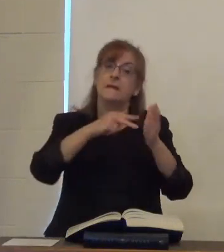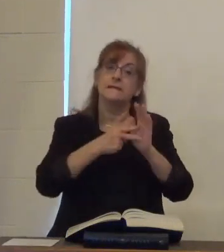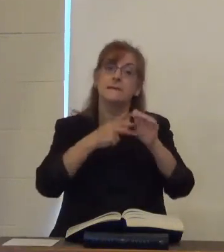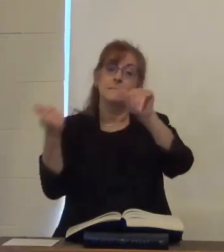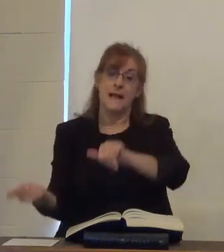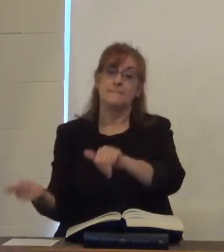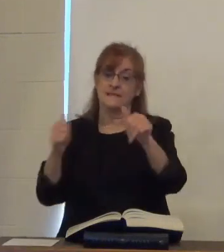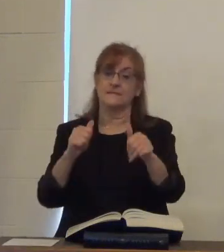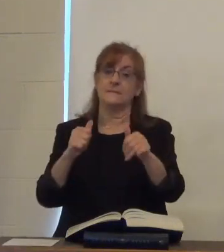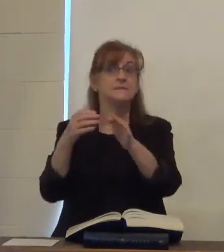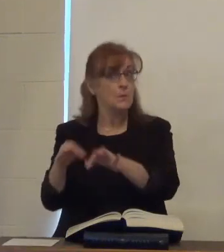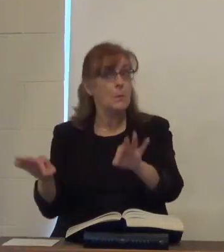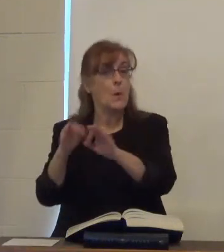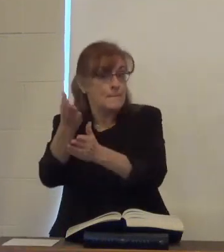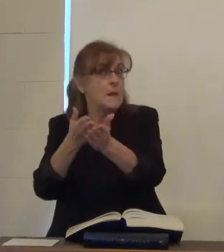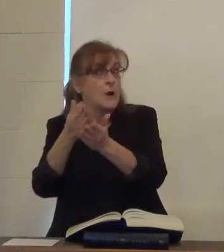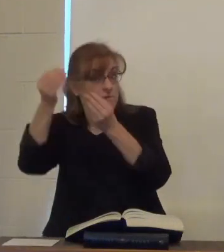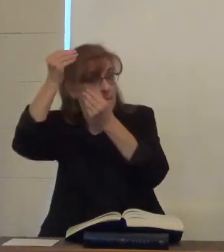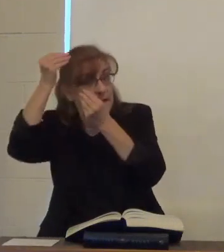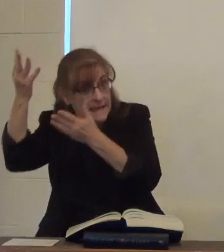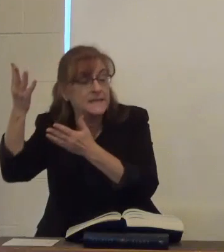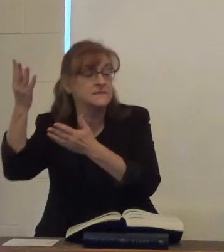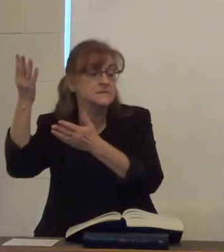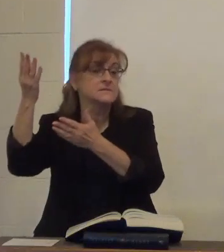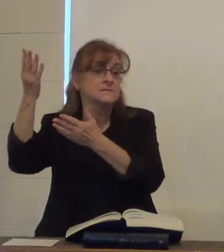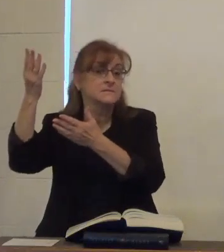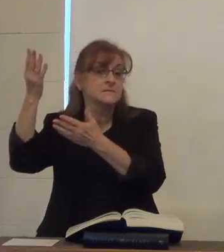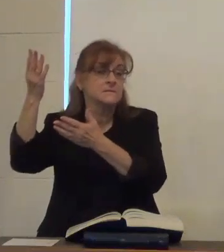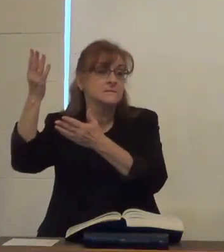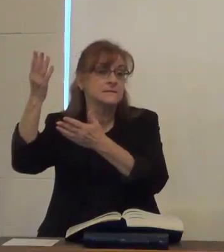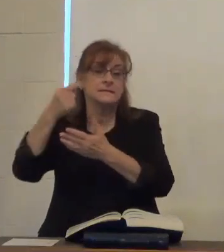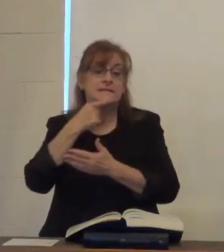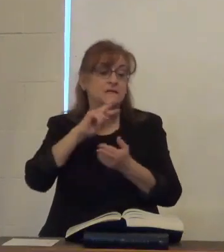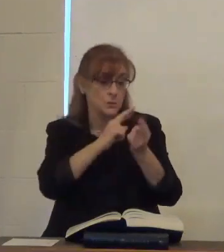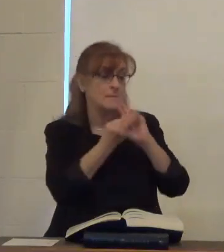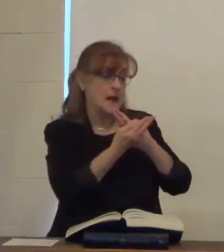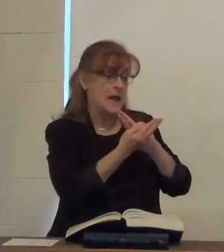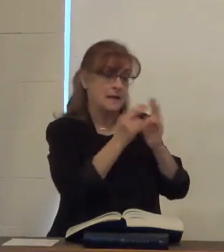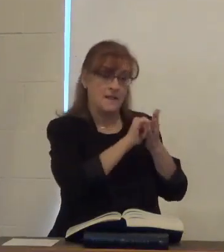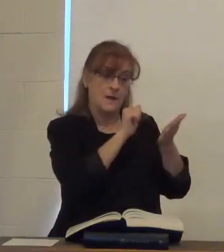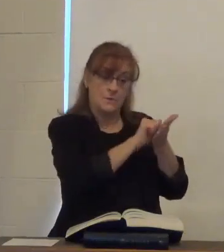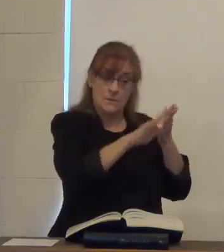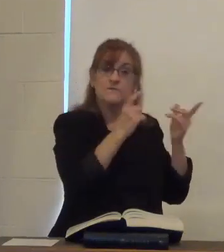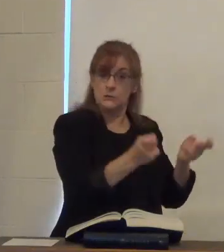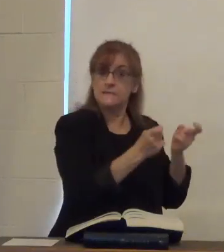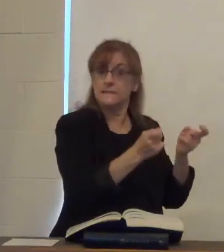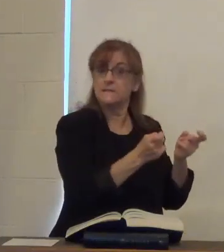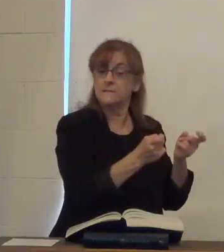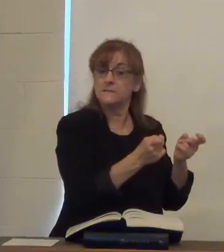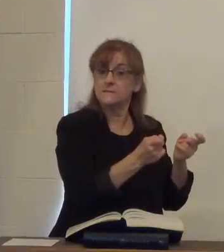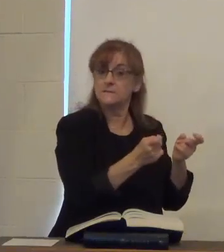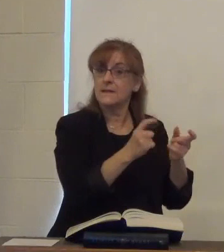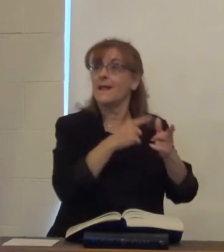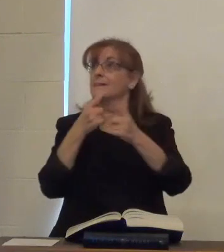baptism is an important part of obedience. He's saying repent for the remission of sins and